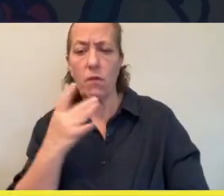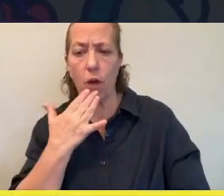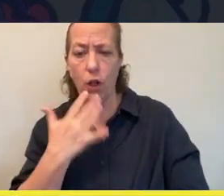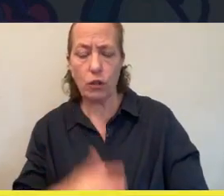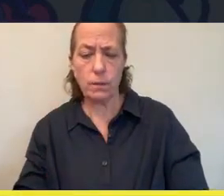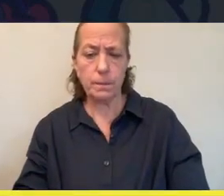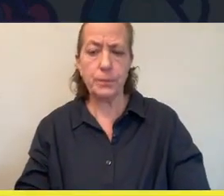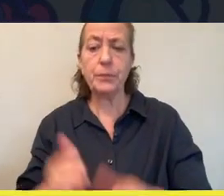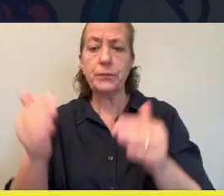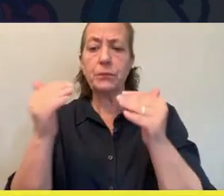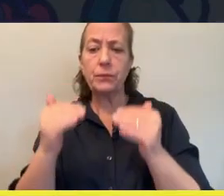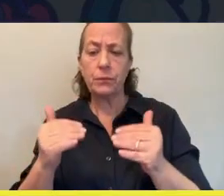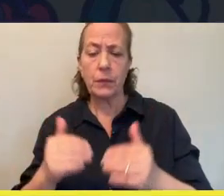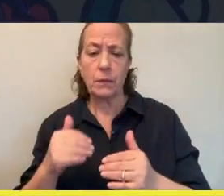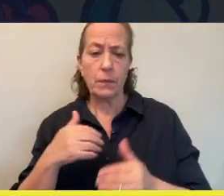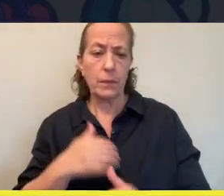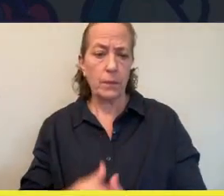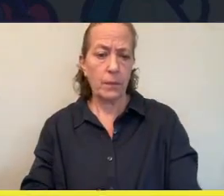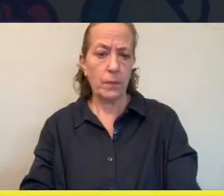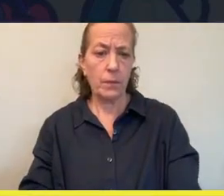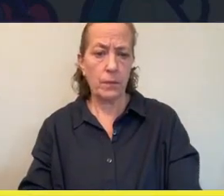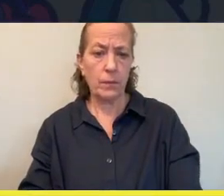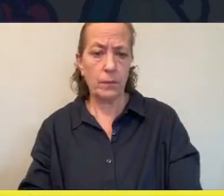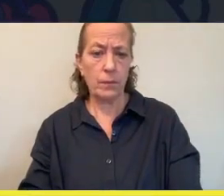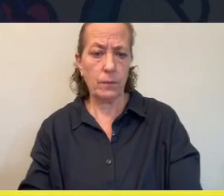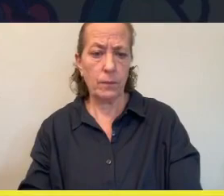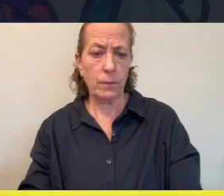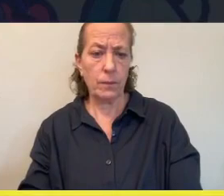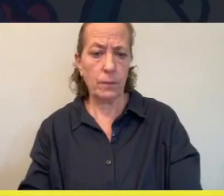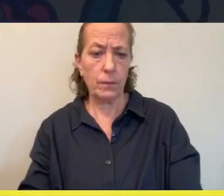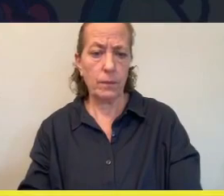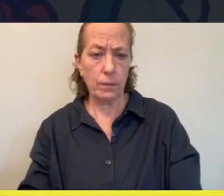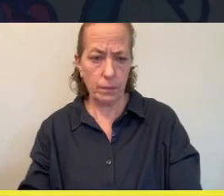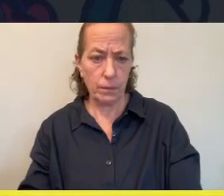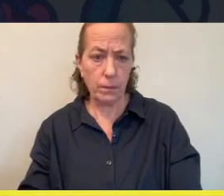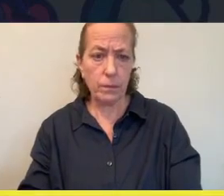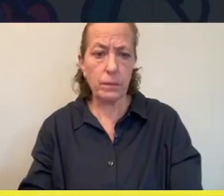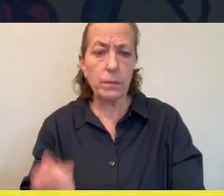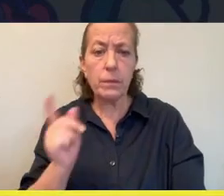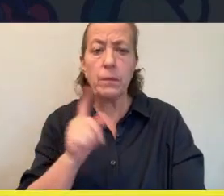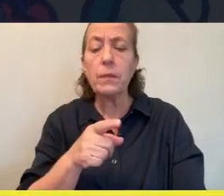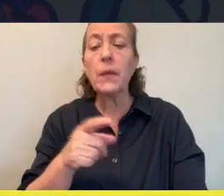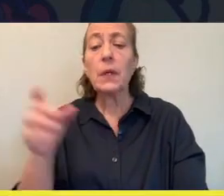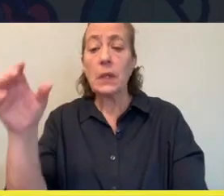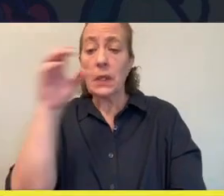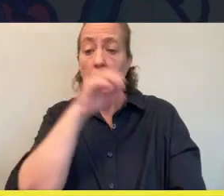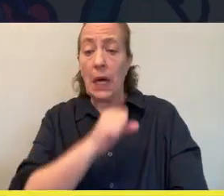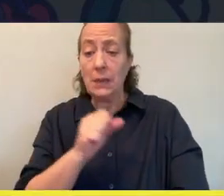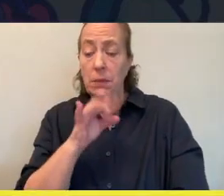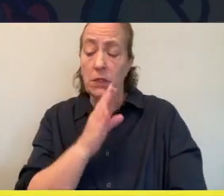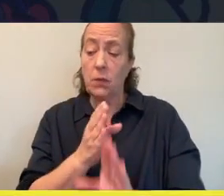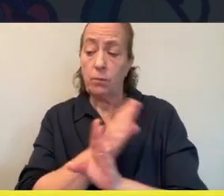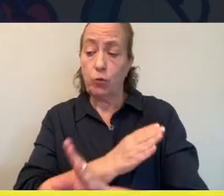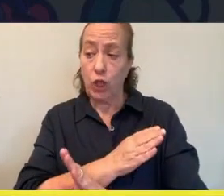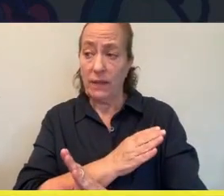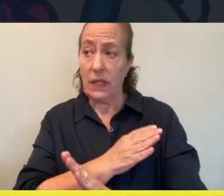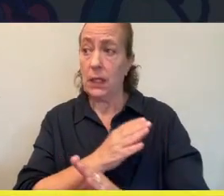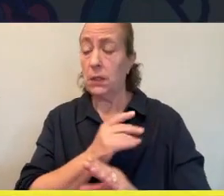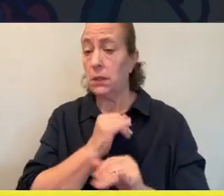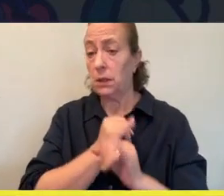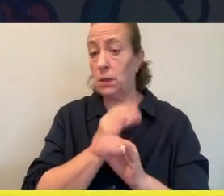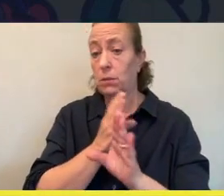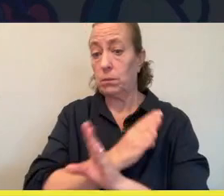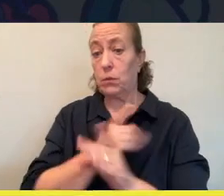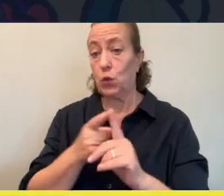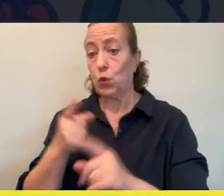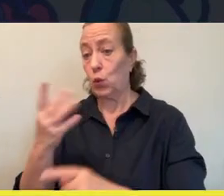slide, please. In terms of our estimates of previous residents in other institutions prior to their current incarceration, we